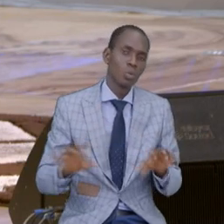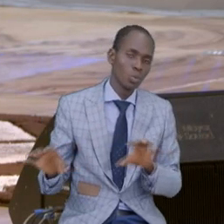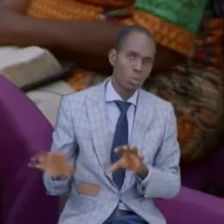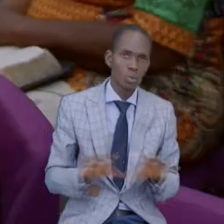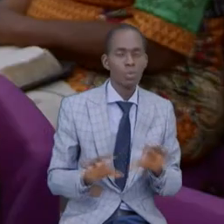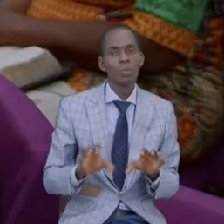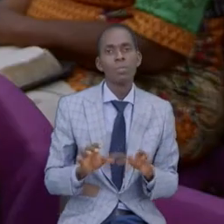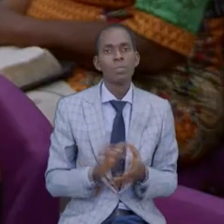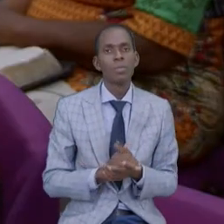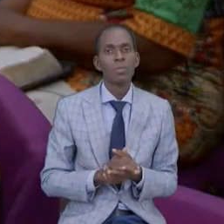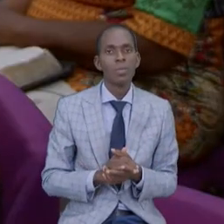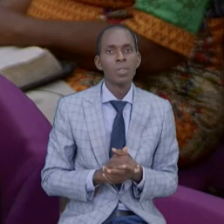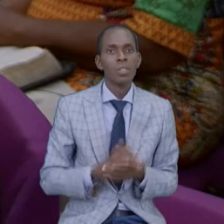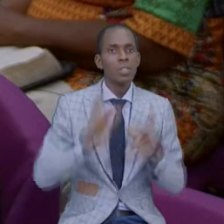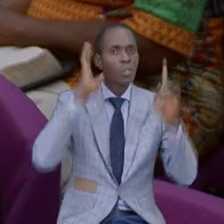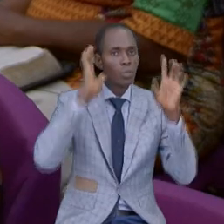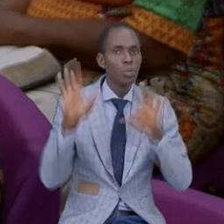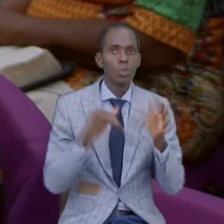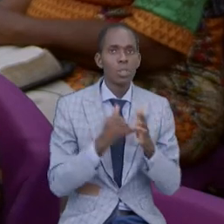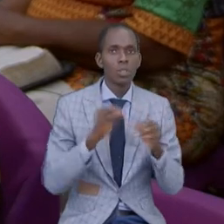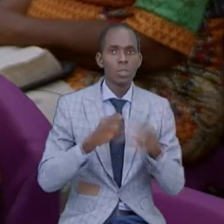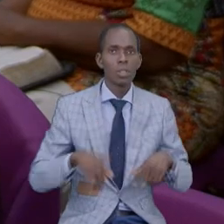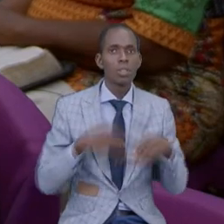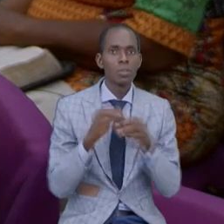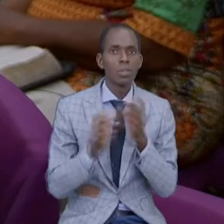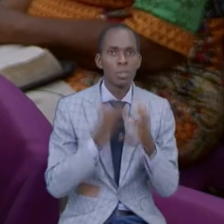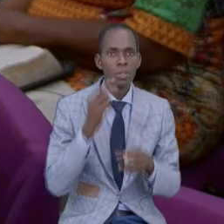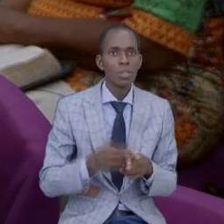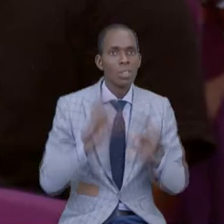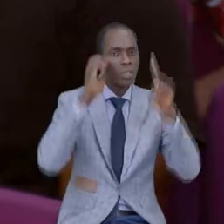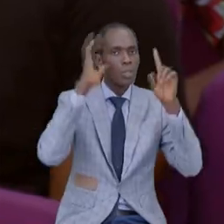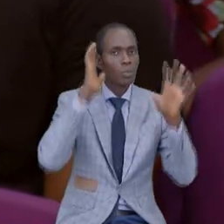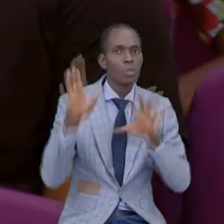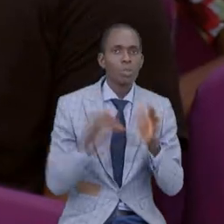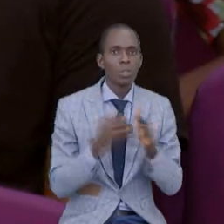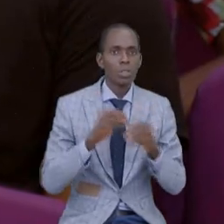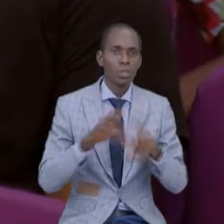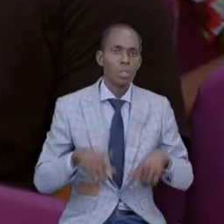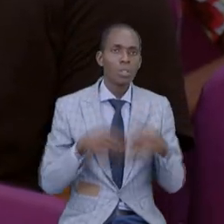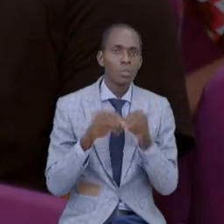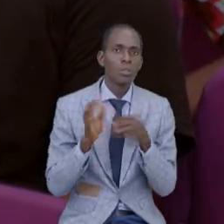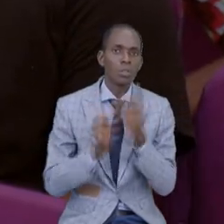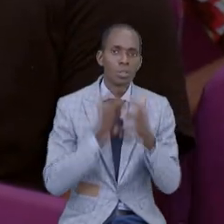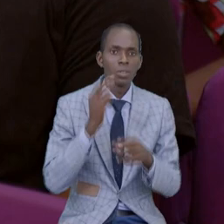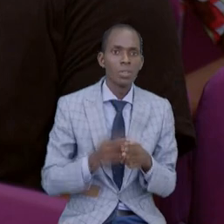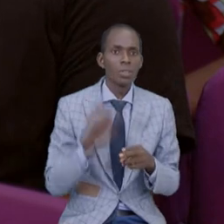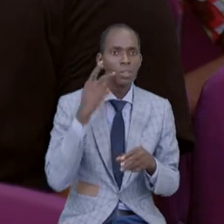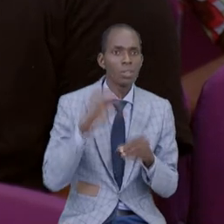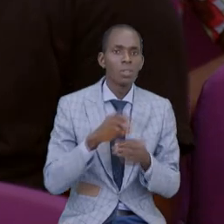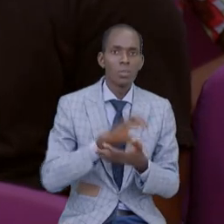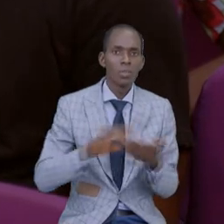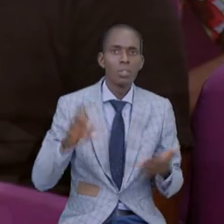to perform. He'll perform in your life. He will do it in your life. Look at verse 22. In